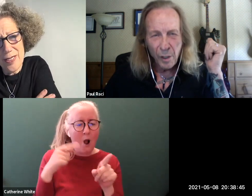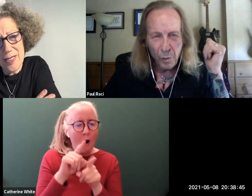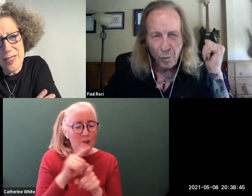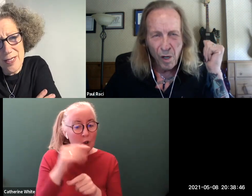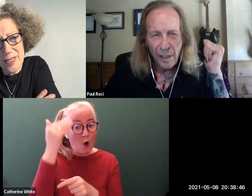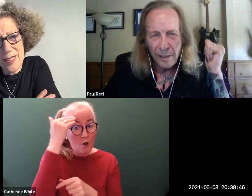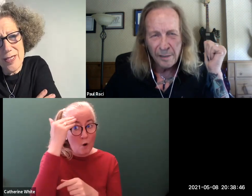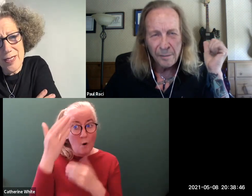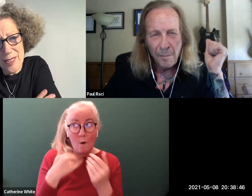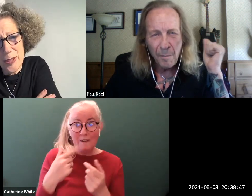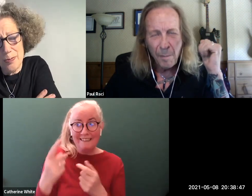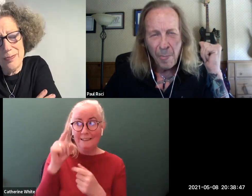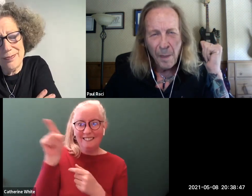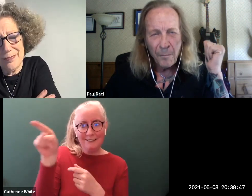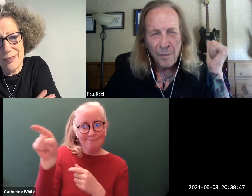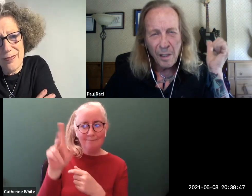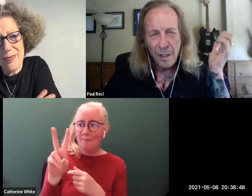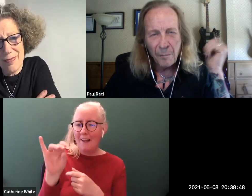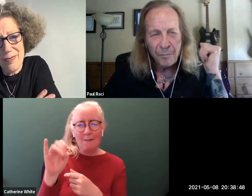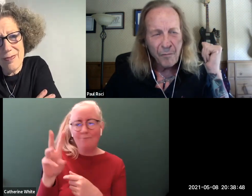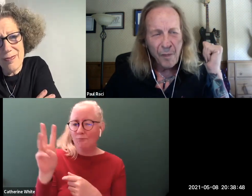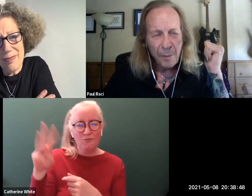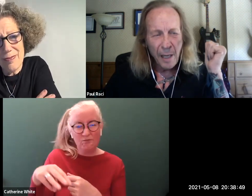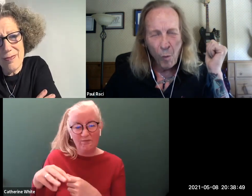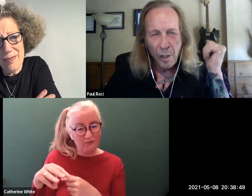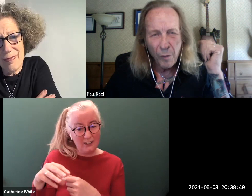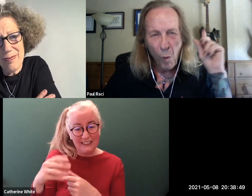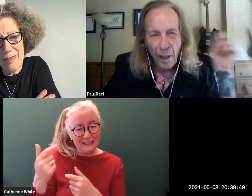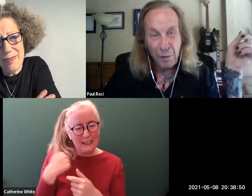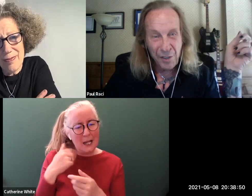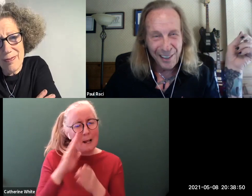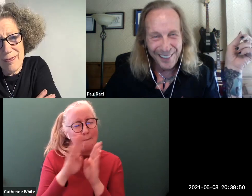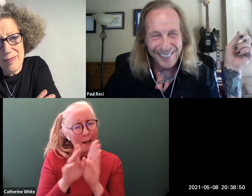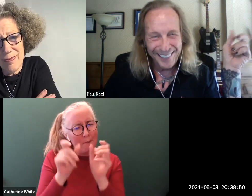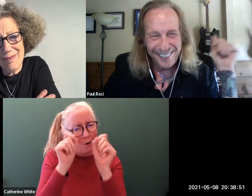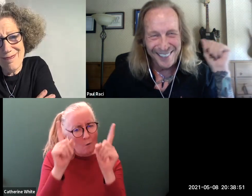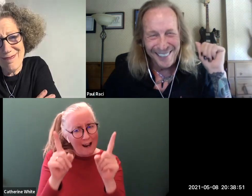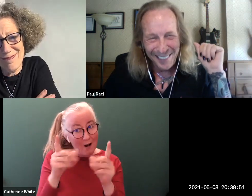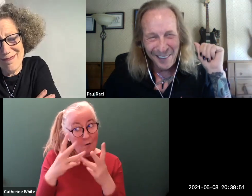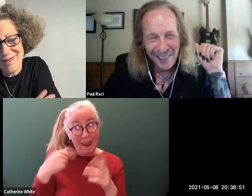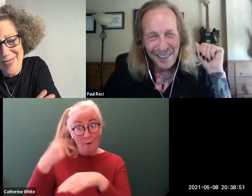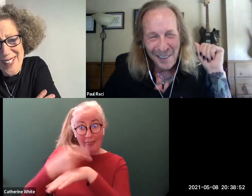done there was wrong. I um, became aware of it while I was there.